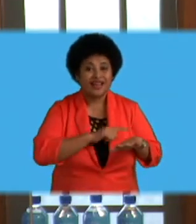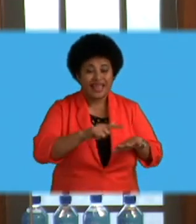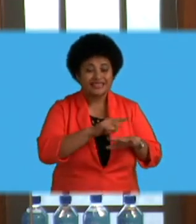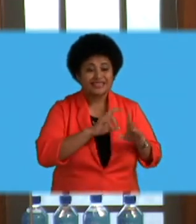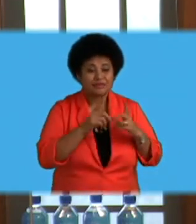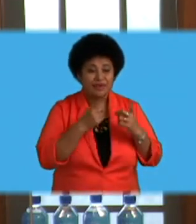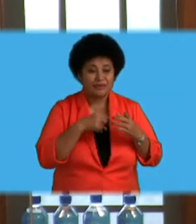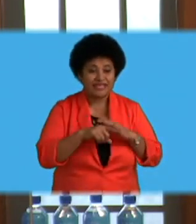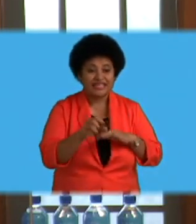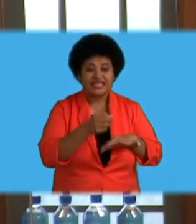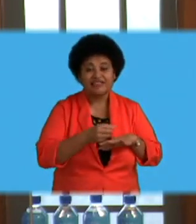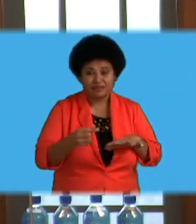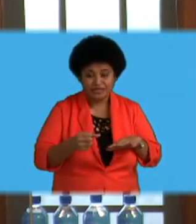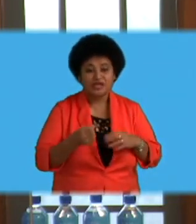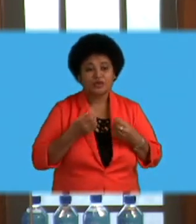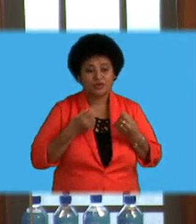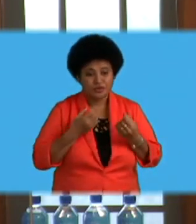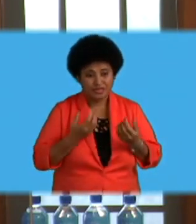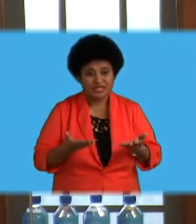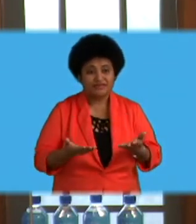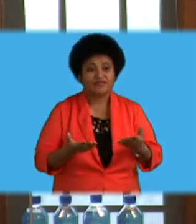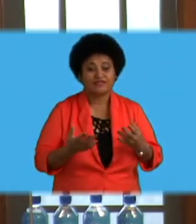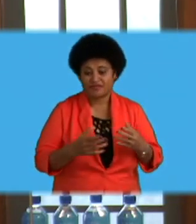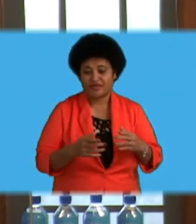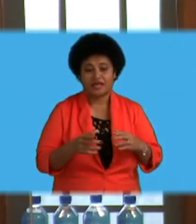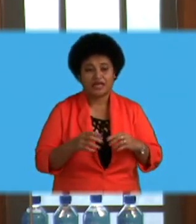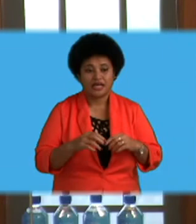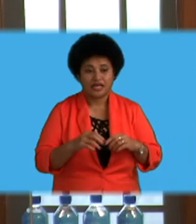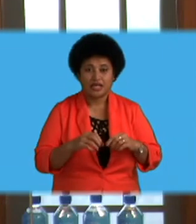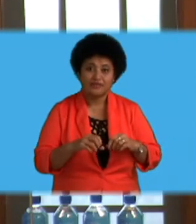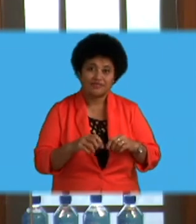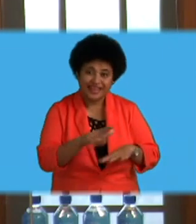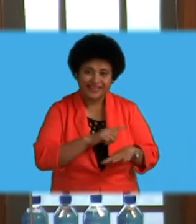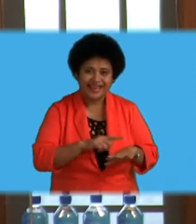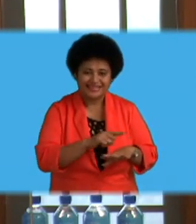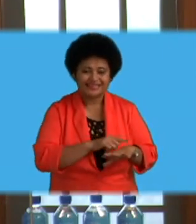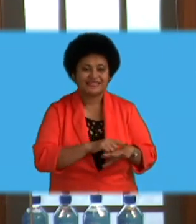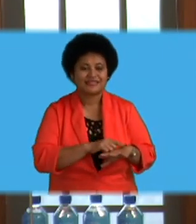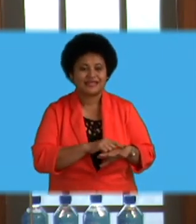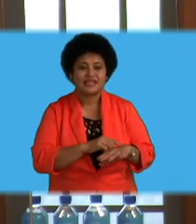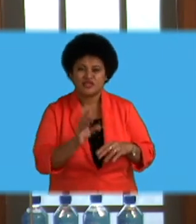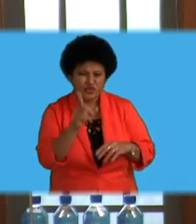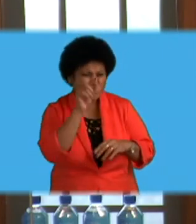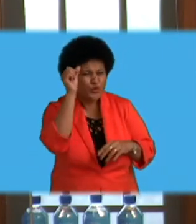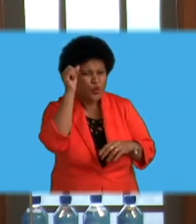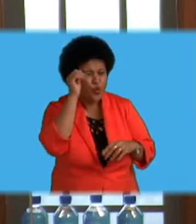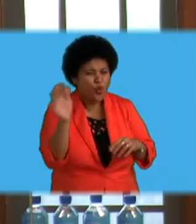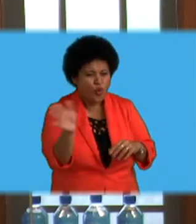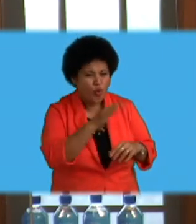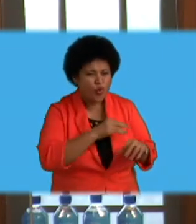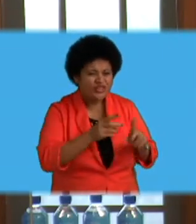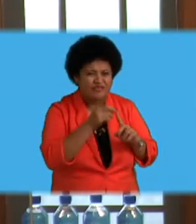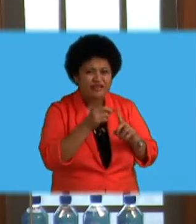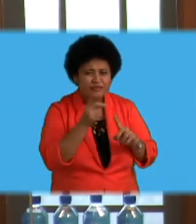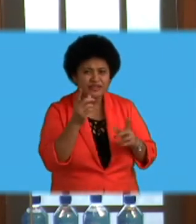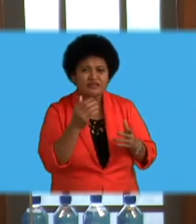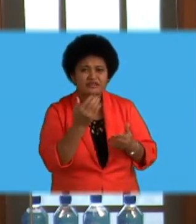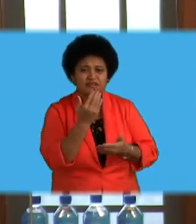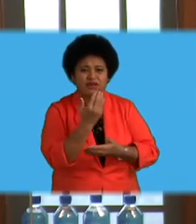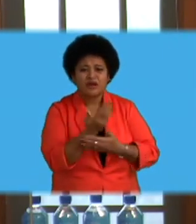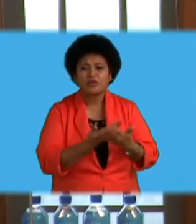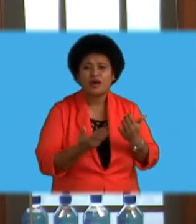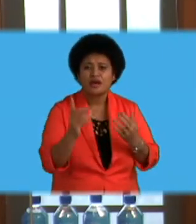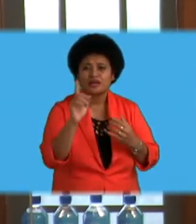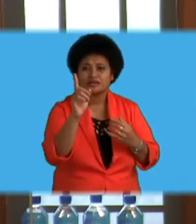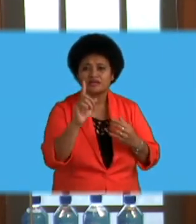which is land-based. And as you know, Honorable Deputy Speaker, all developments are based on the land. So if